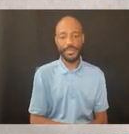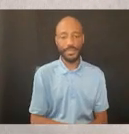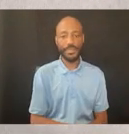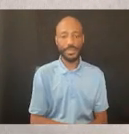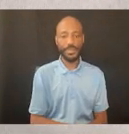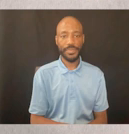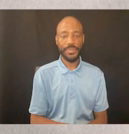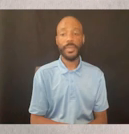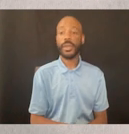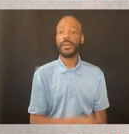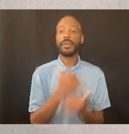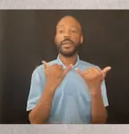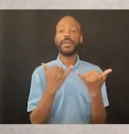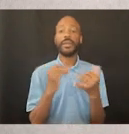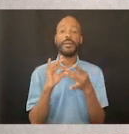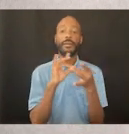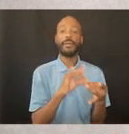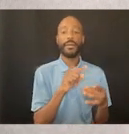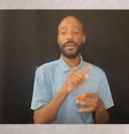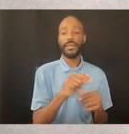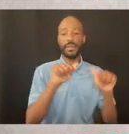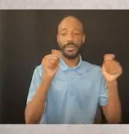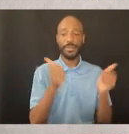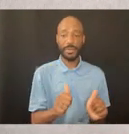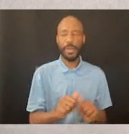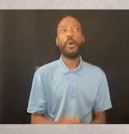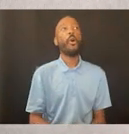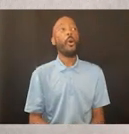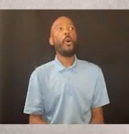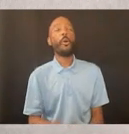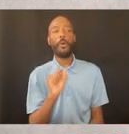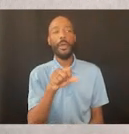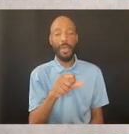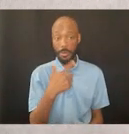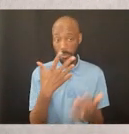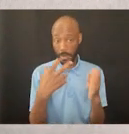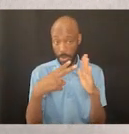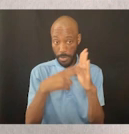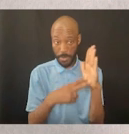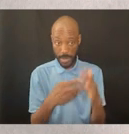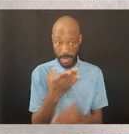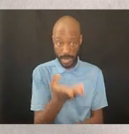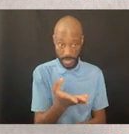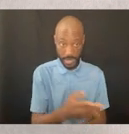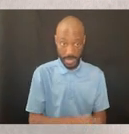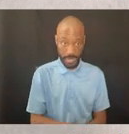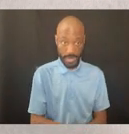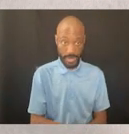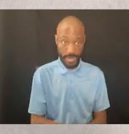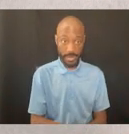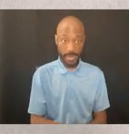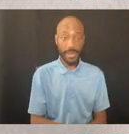And about this sculpture? Oh yeah, do you want me to read a piece I about the artwork